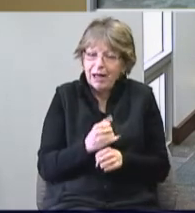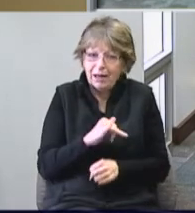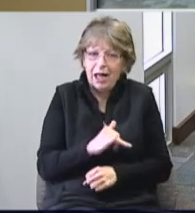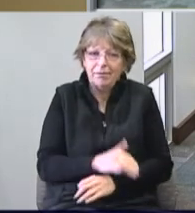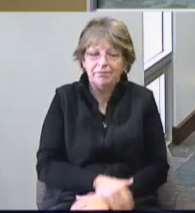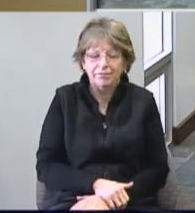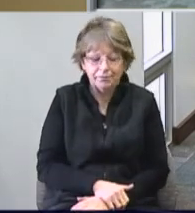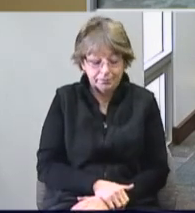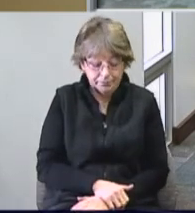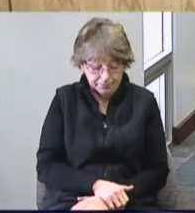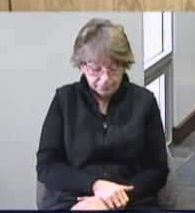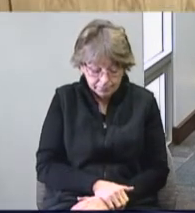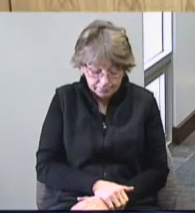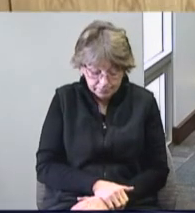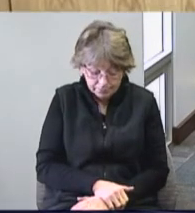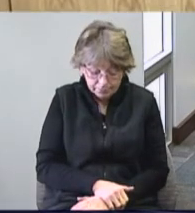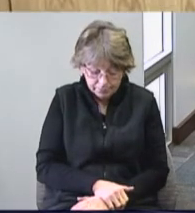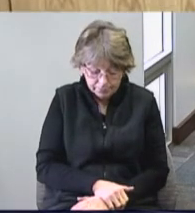Thank you.